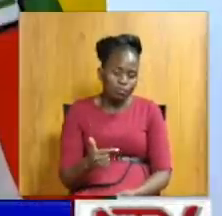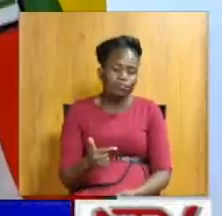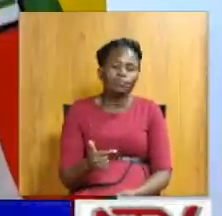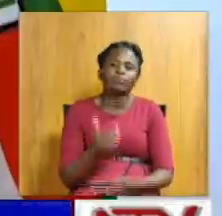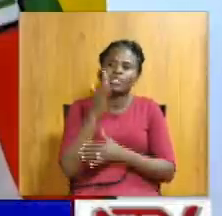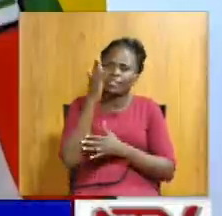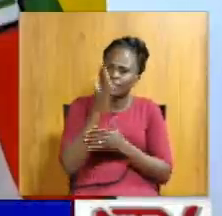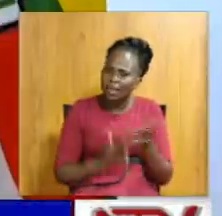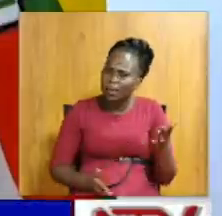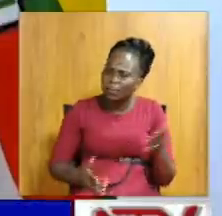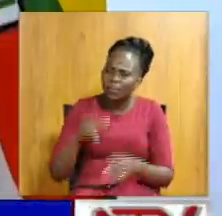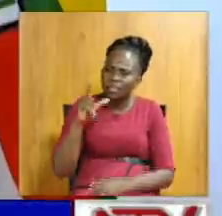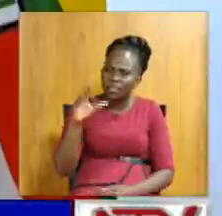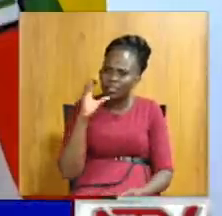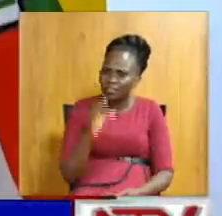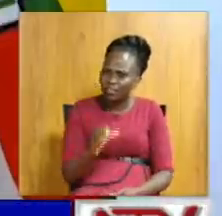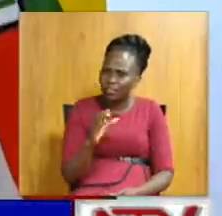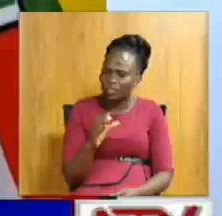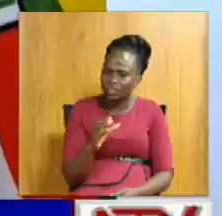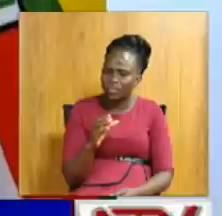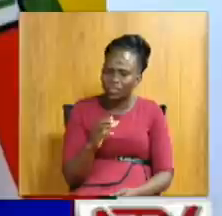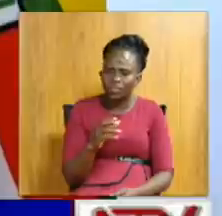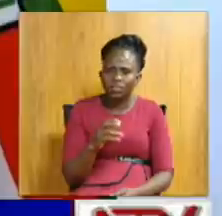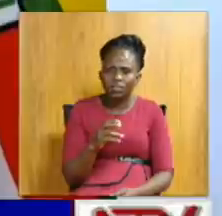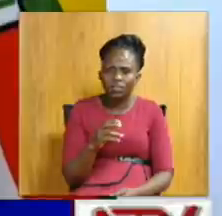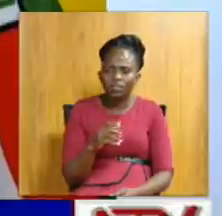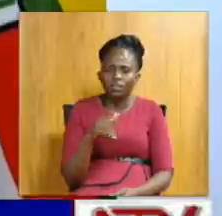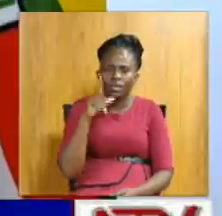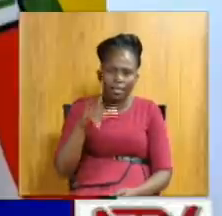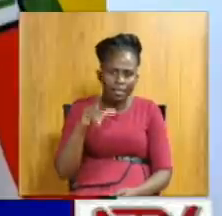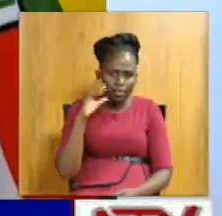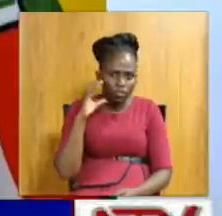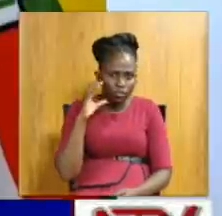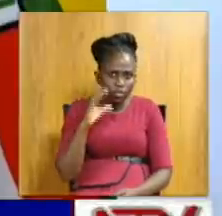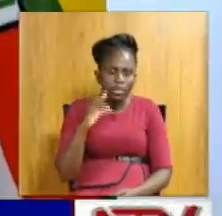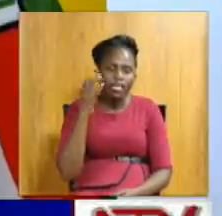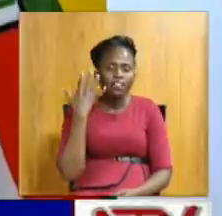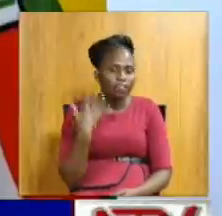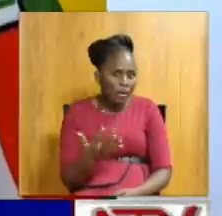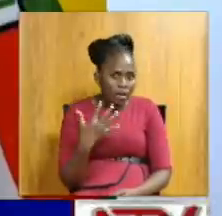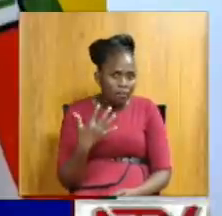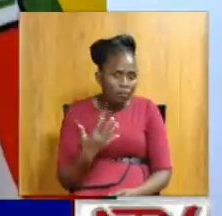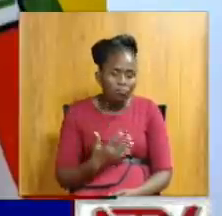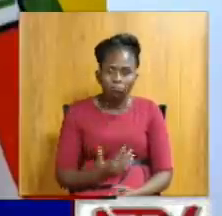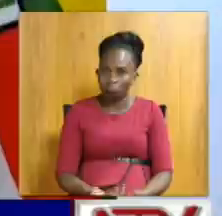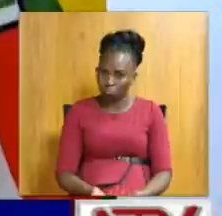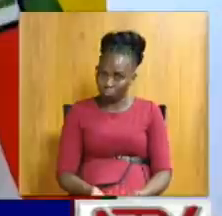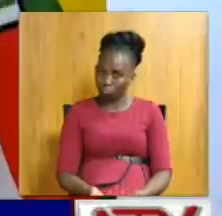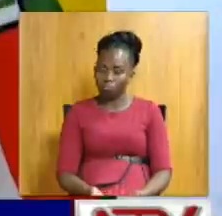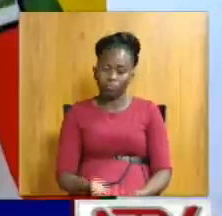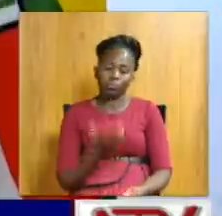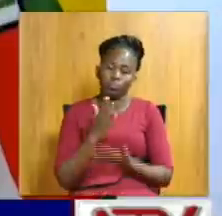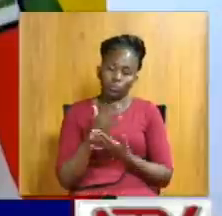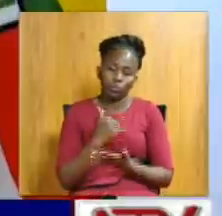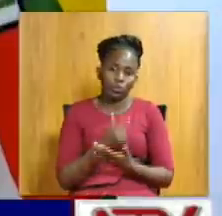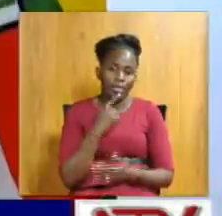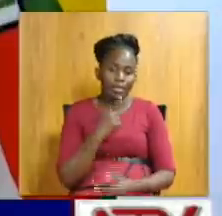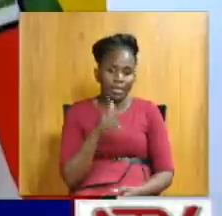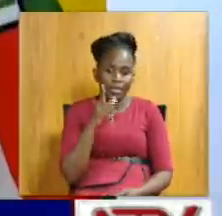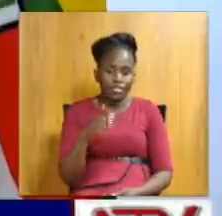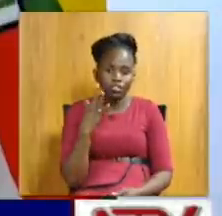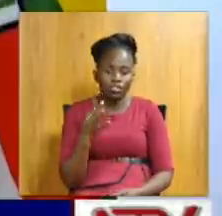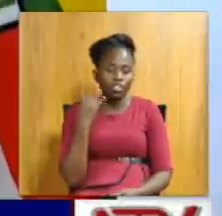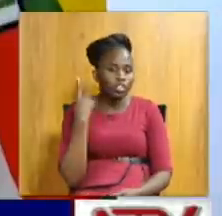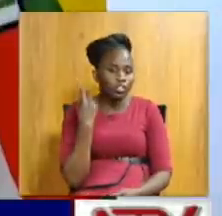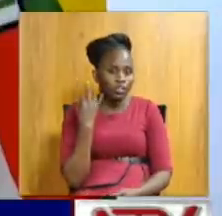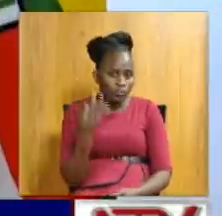Some were LC, there was one LC5, there were also some LC3s,